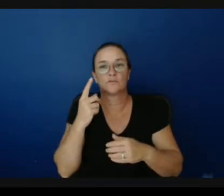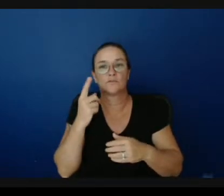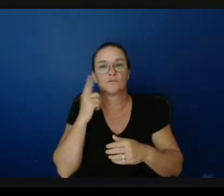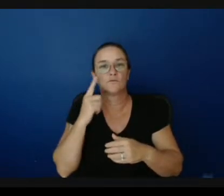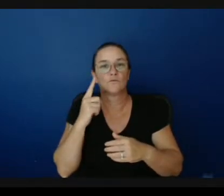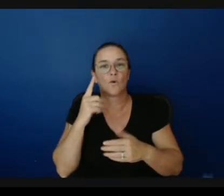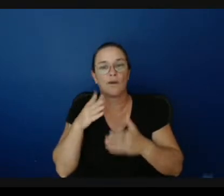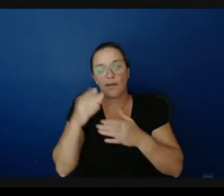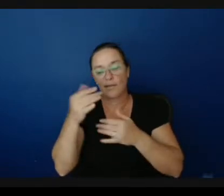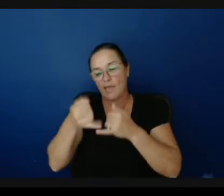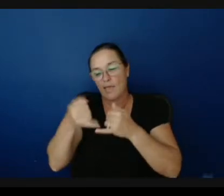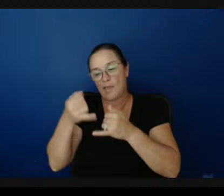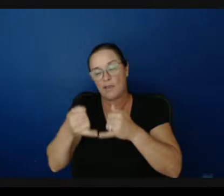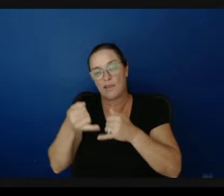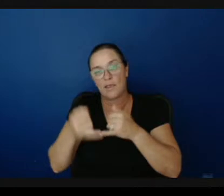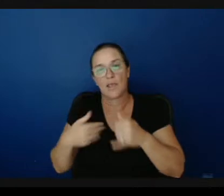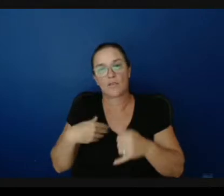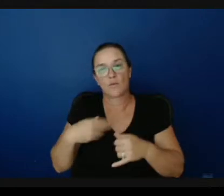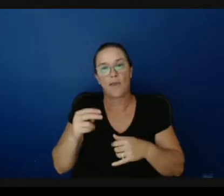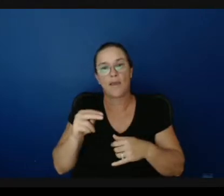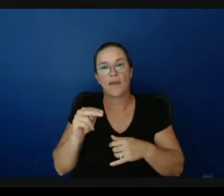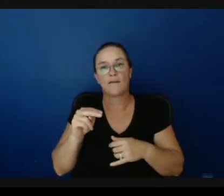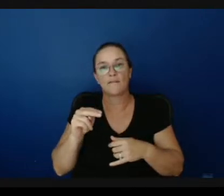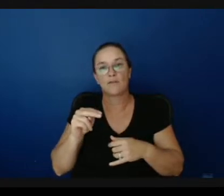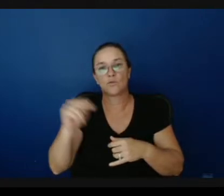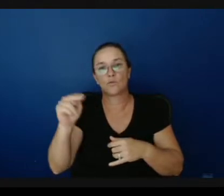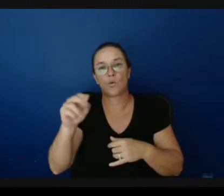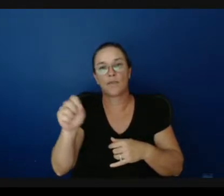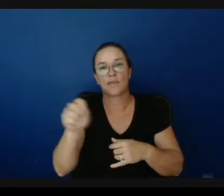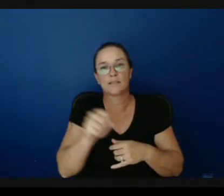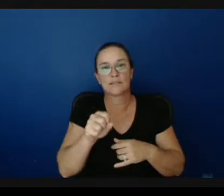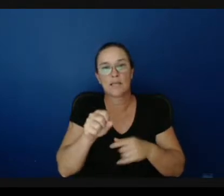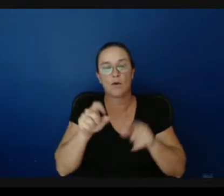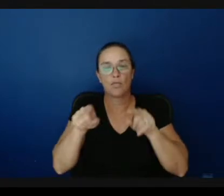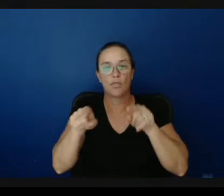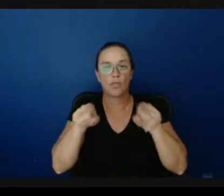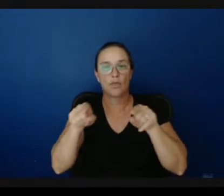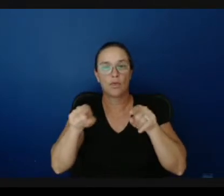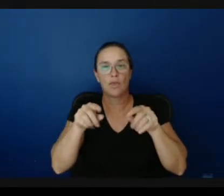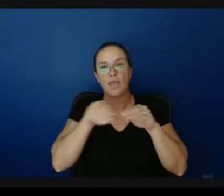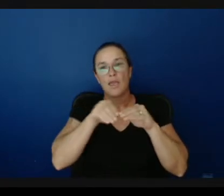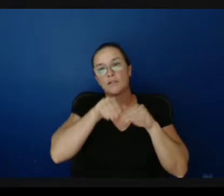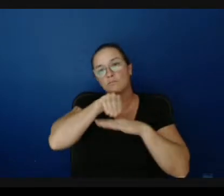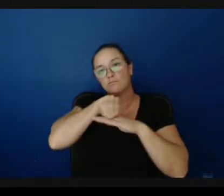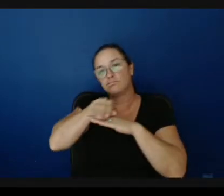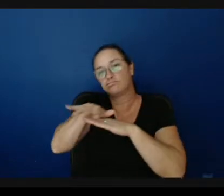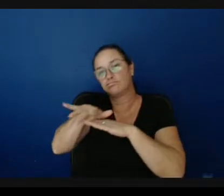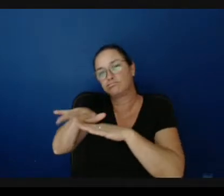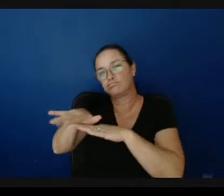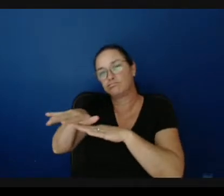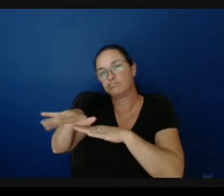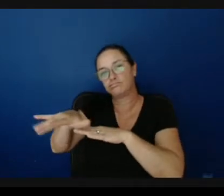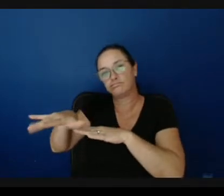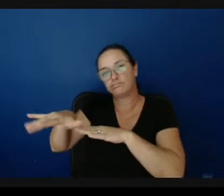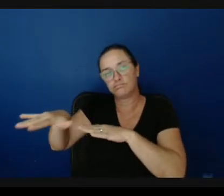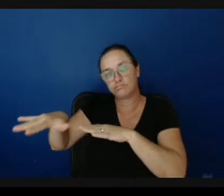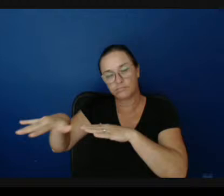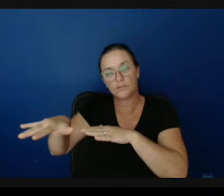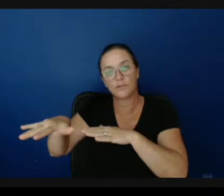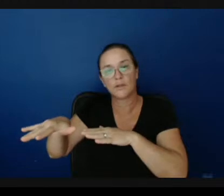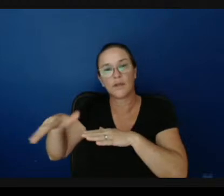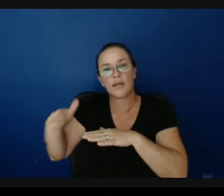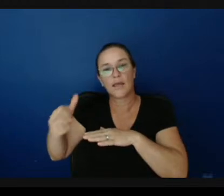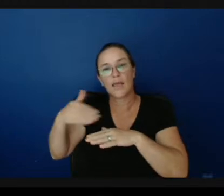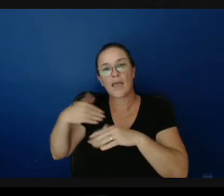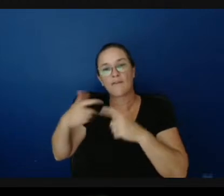the vents, south vent and north vent over there and there. The lava's coming across the crater floor all the way around. There's been a big